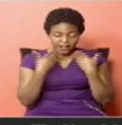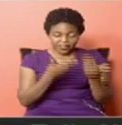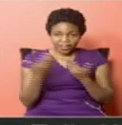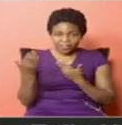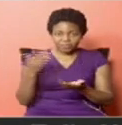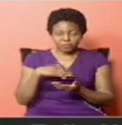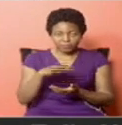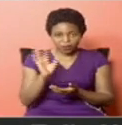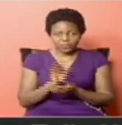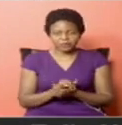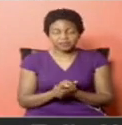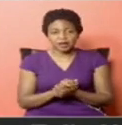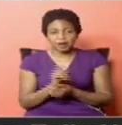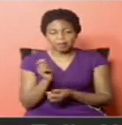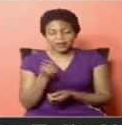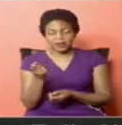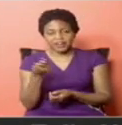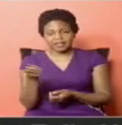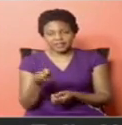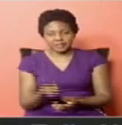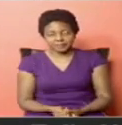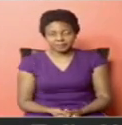Thank you very much, moderator.